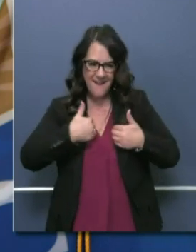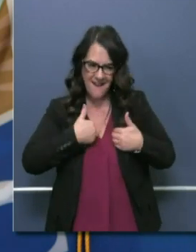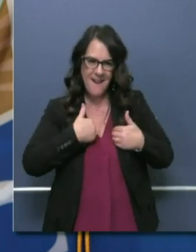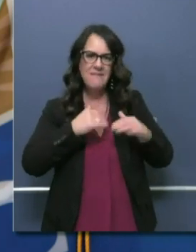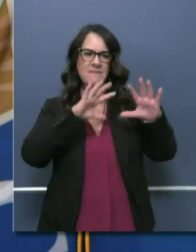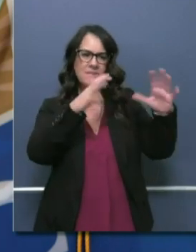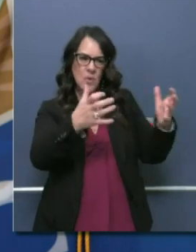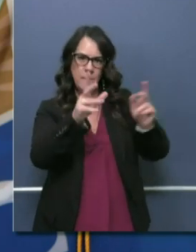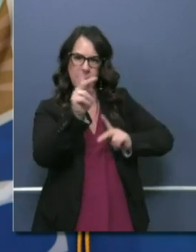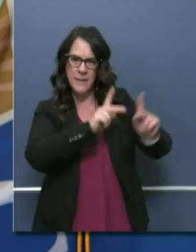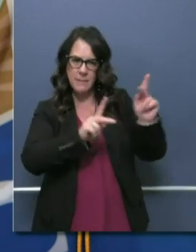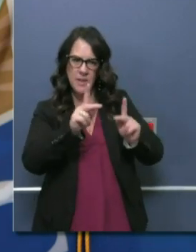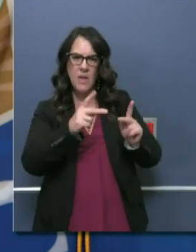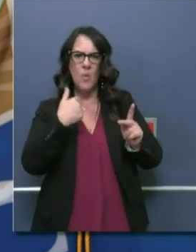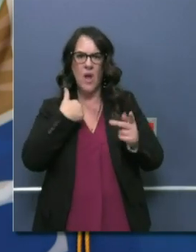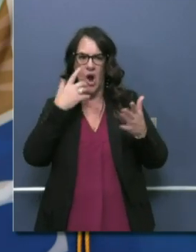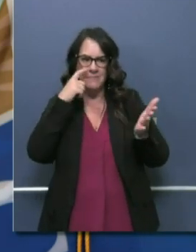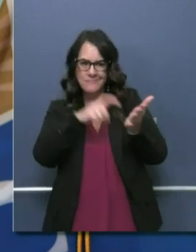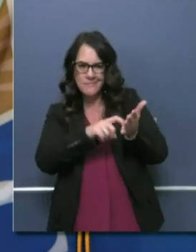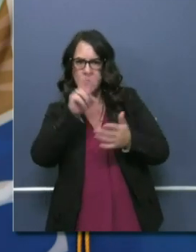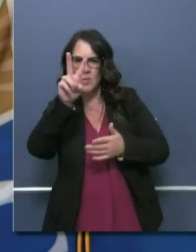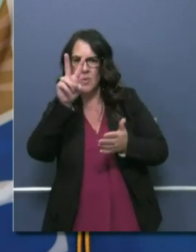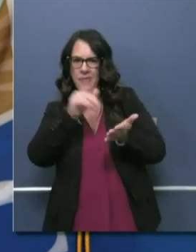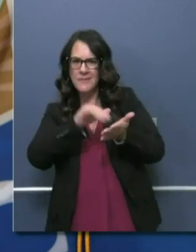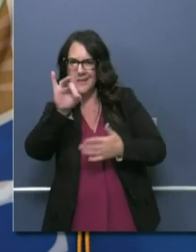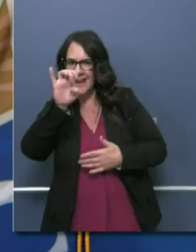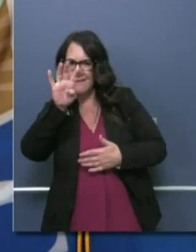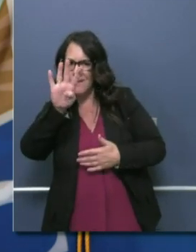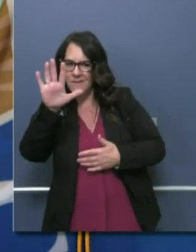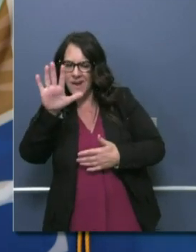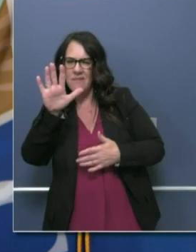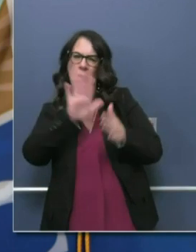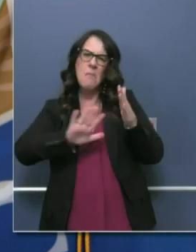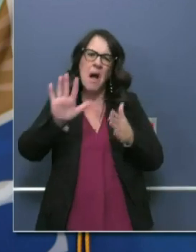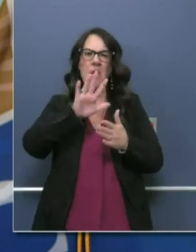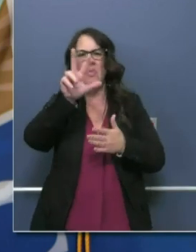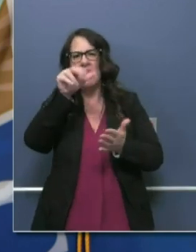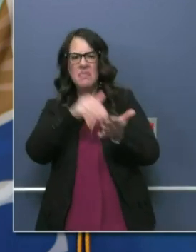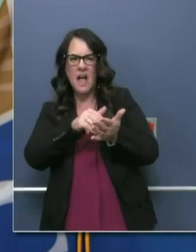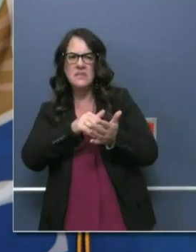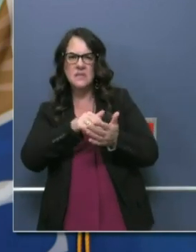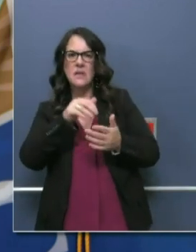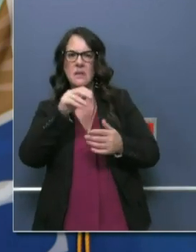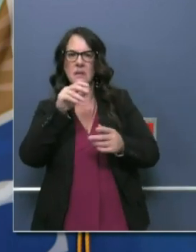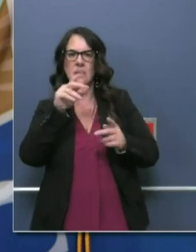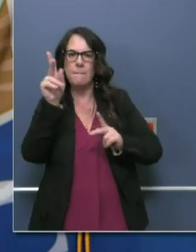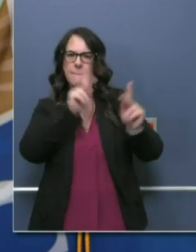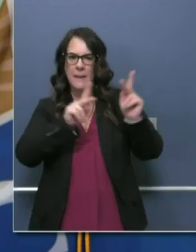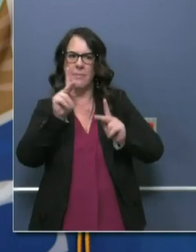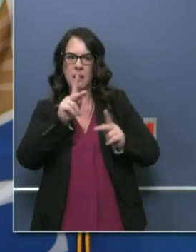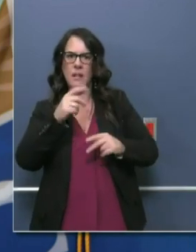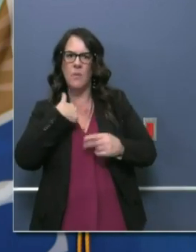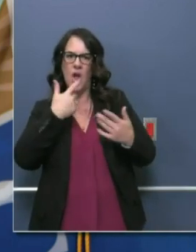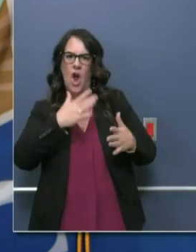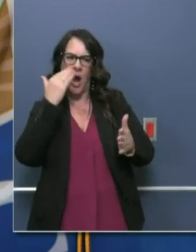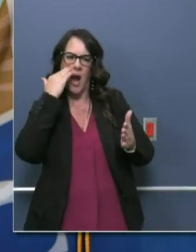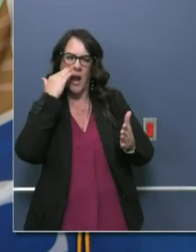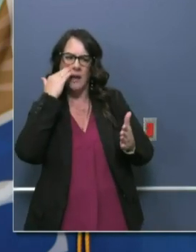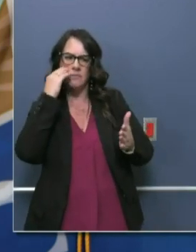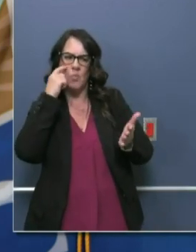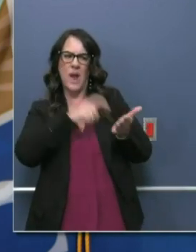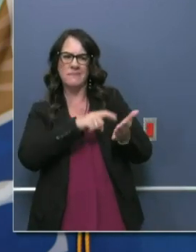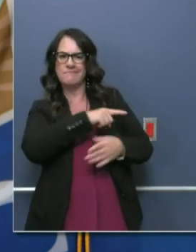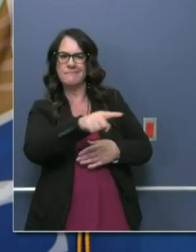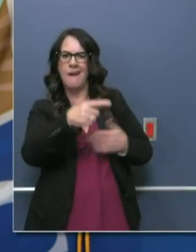on our survey that 2,845, so roughly 3,000 of these tracers are already trained in